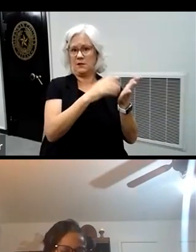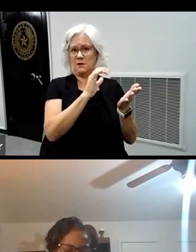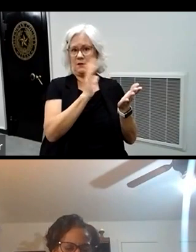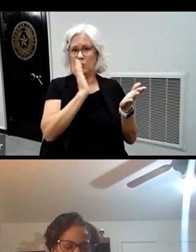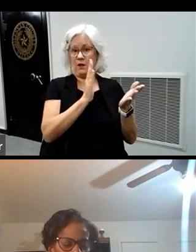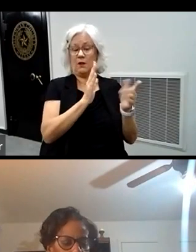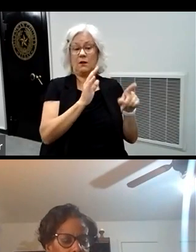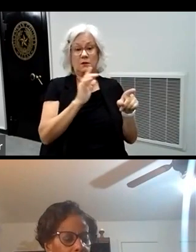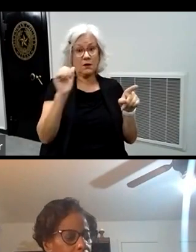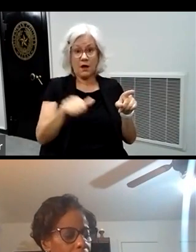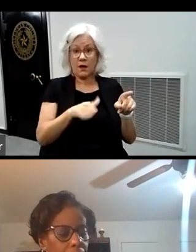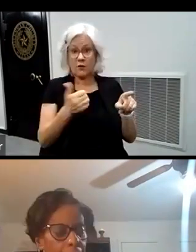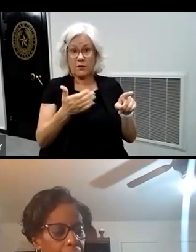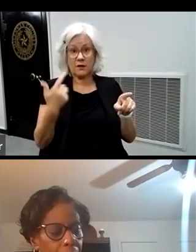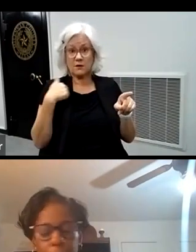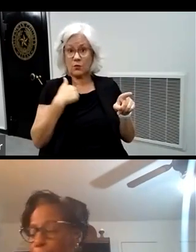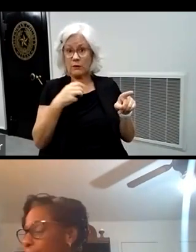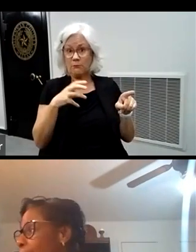missed,